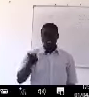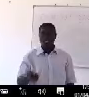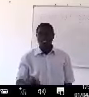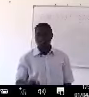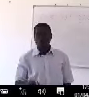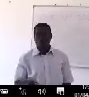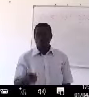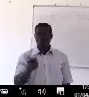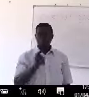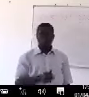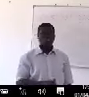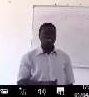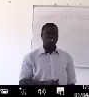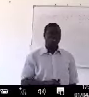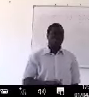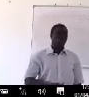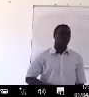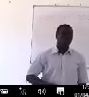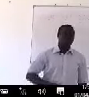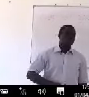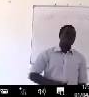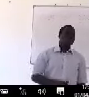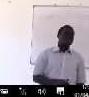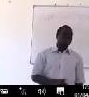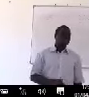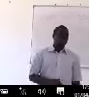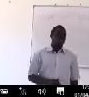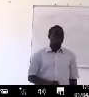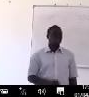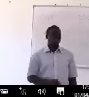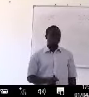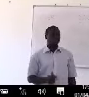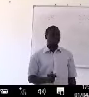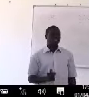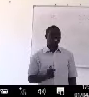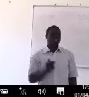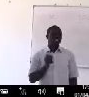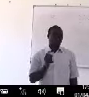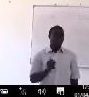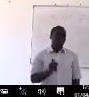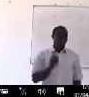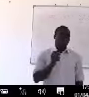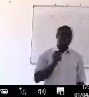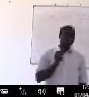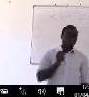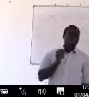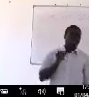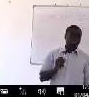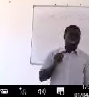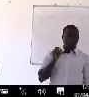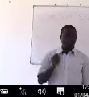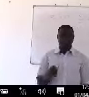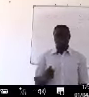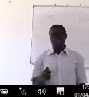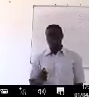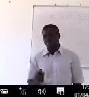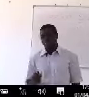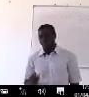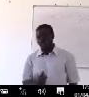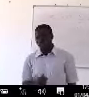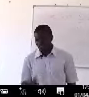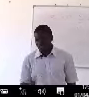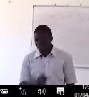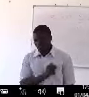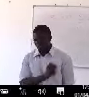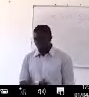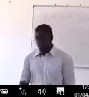it with your awareness that what you are doing is either wrong or is either good. So now it is an